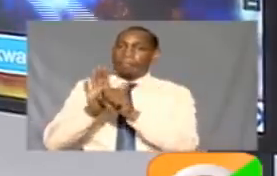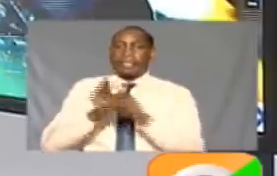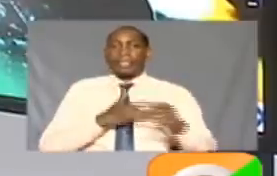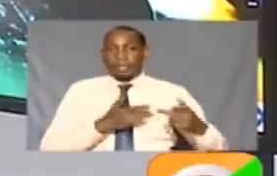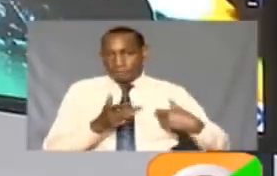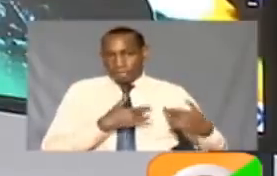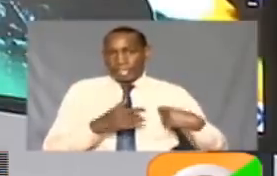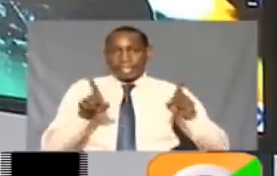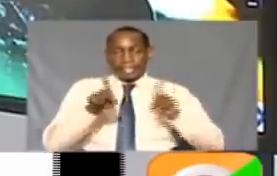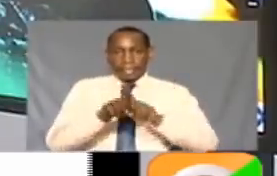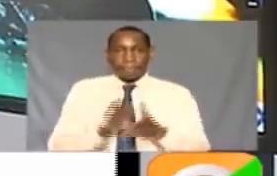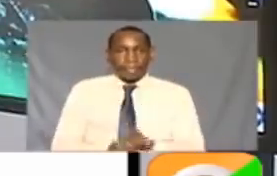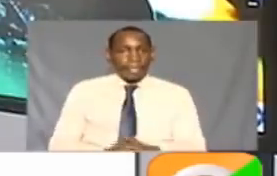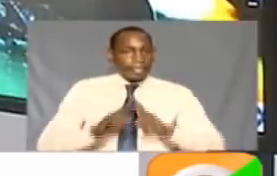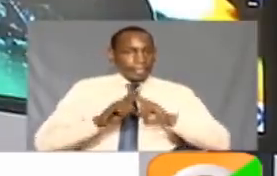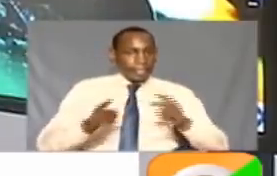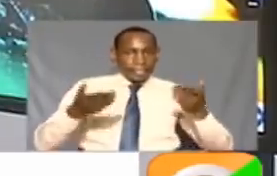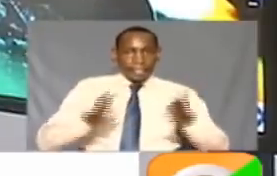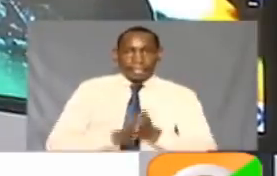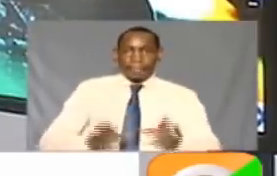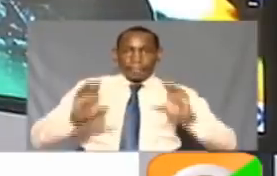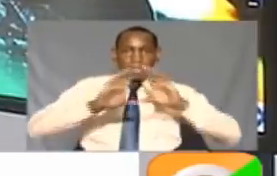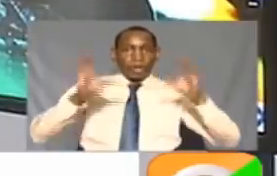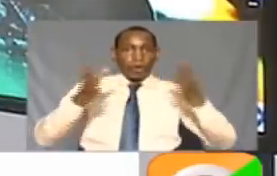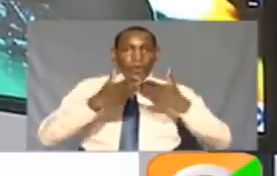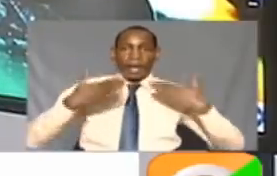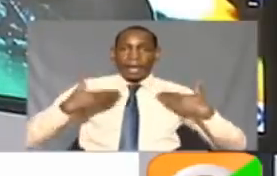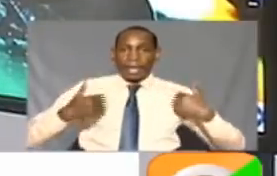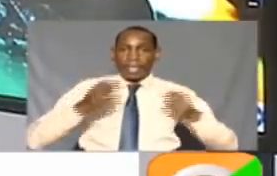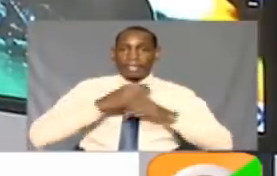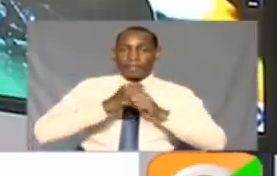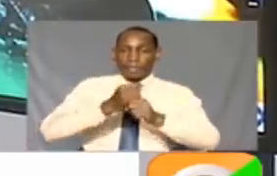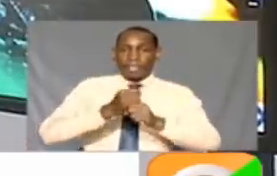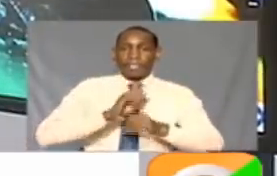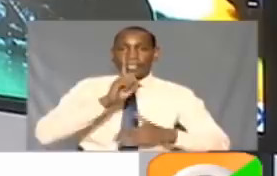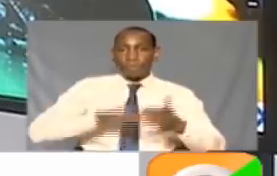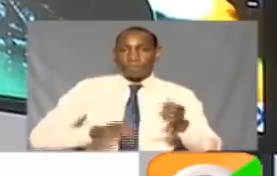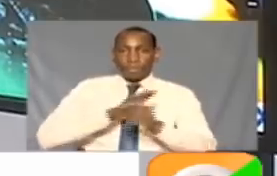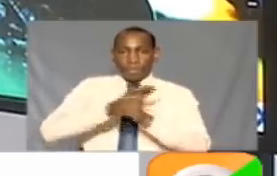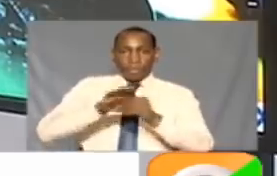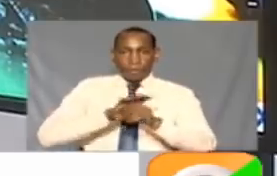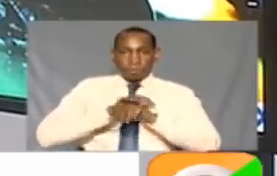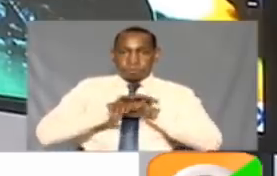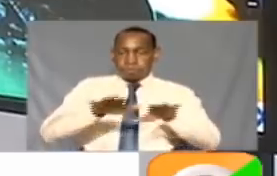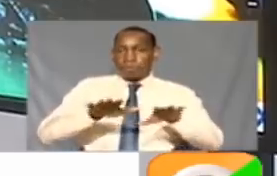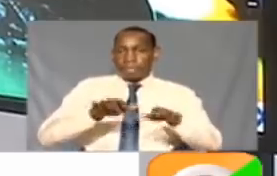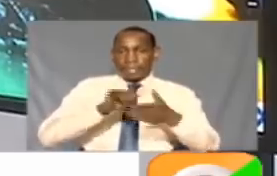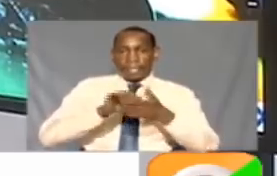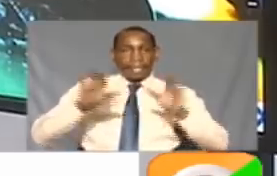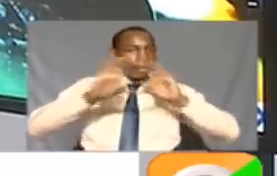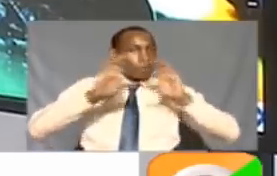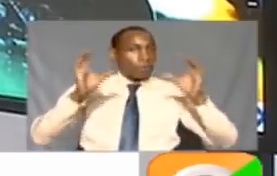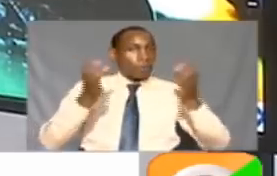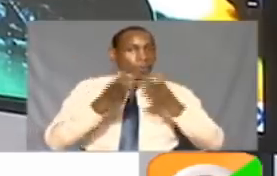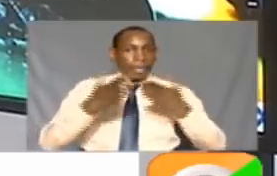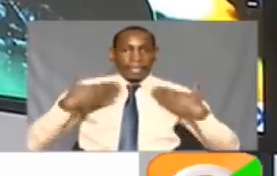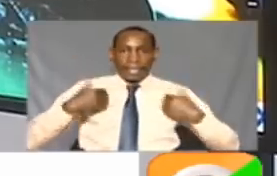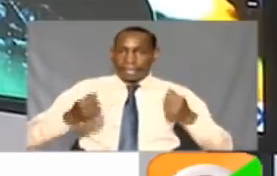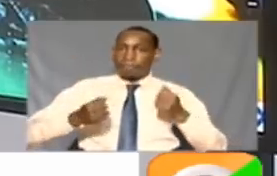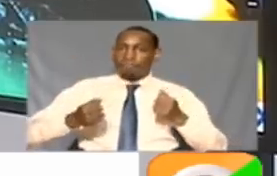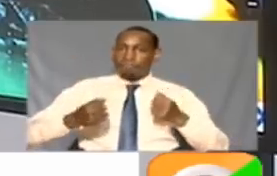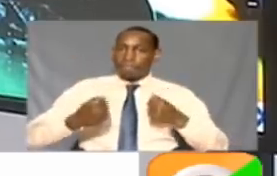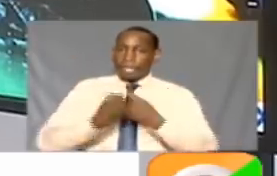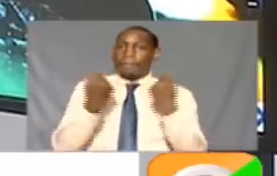About it. So let's get into it. The World Health Organization has termed the coronavirus outbreak as a global health